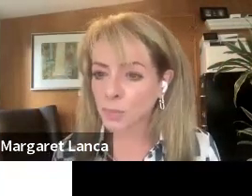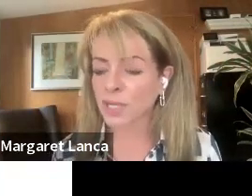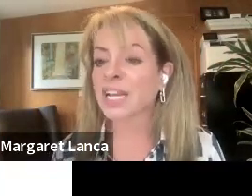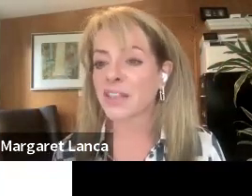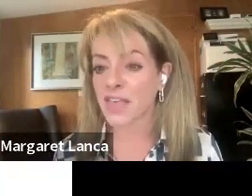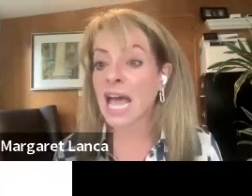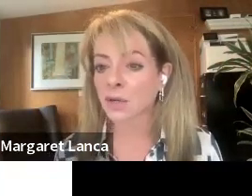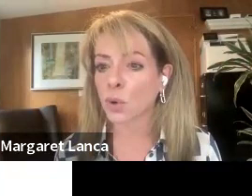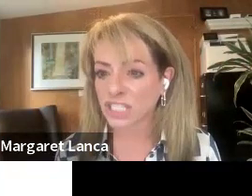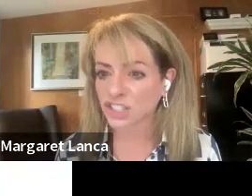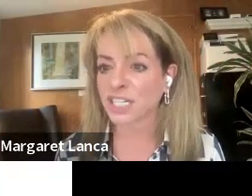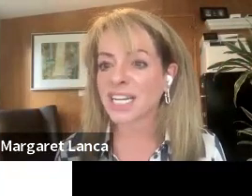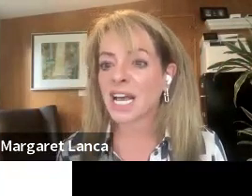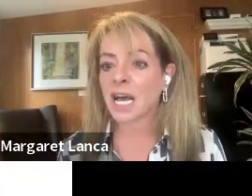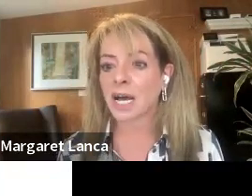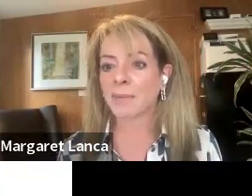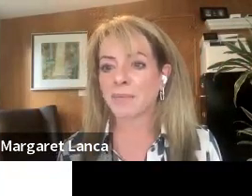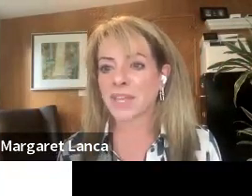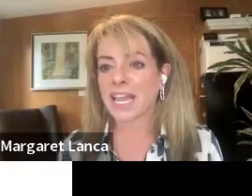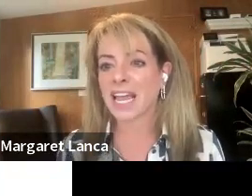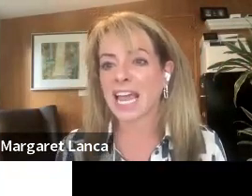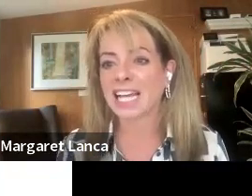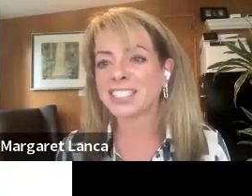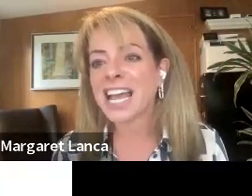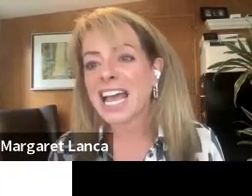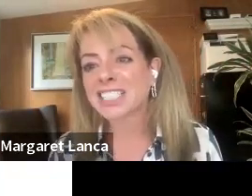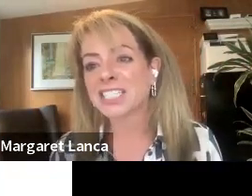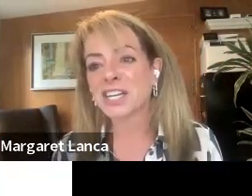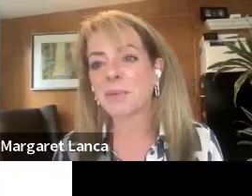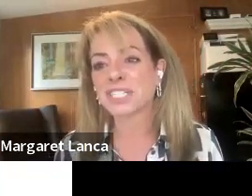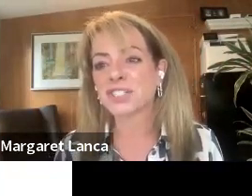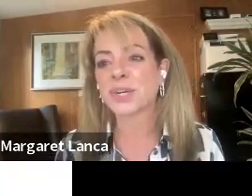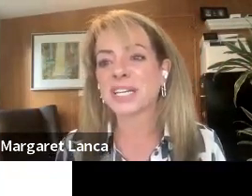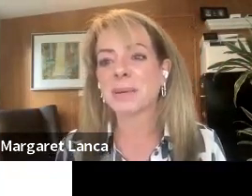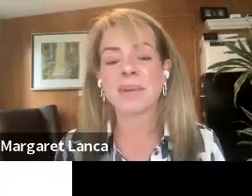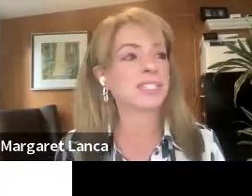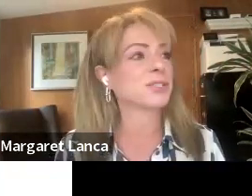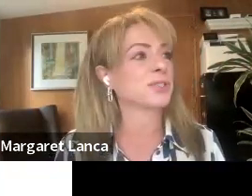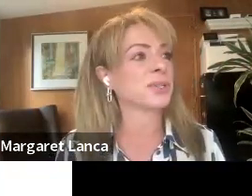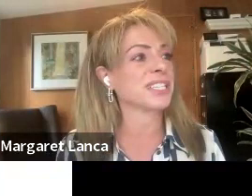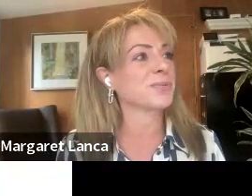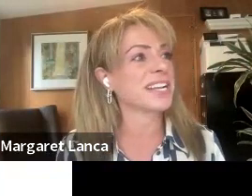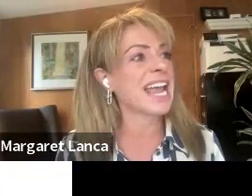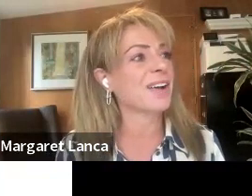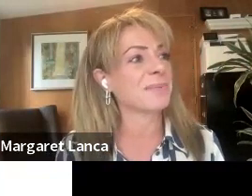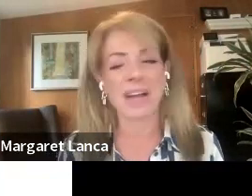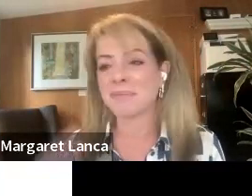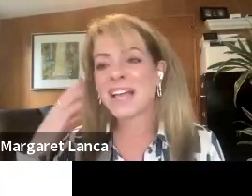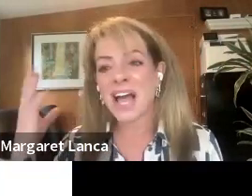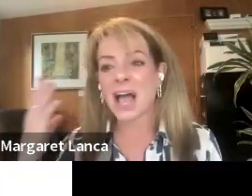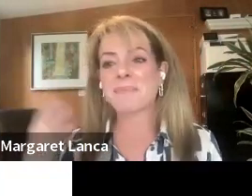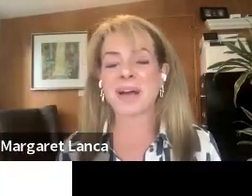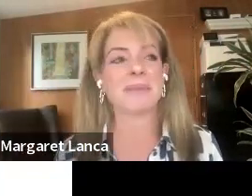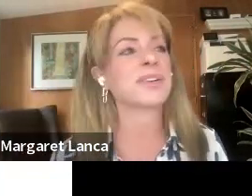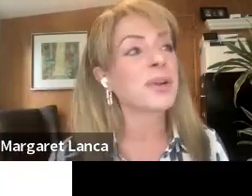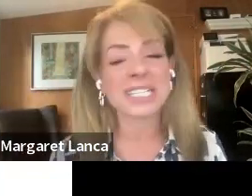interpreter interpreting that question. As I see on my screen, Mary Stu doing this right